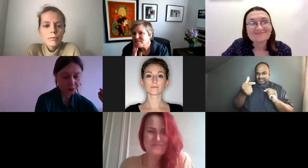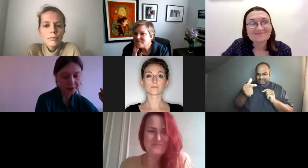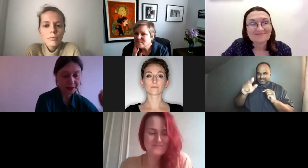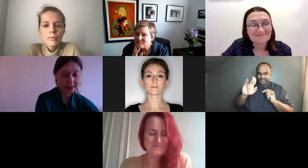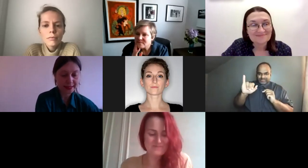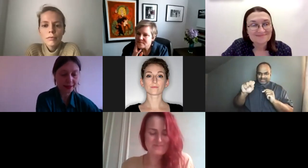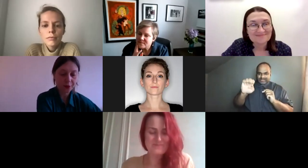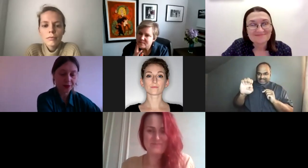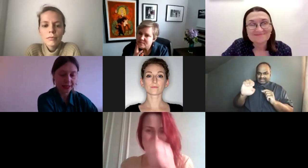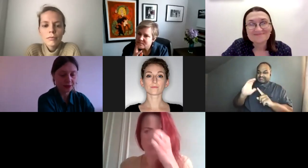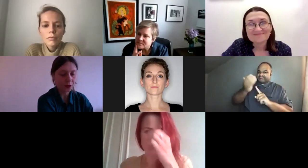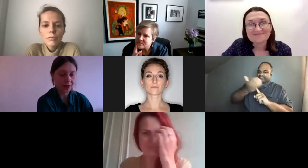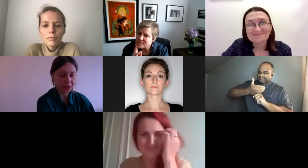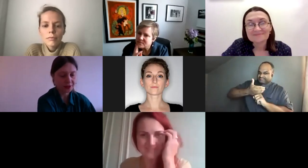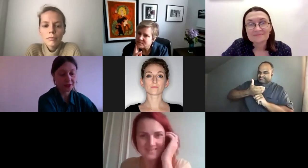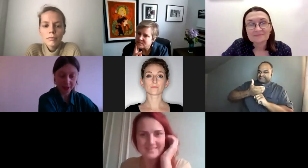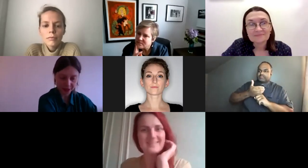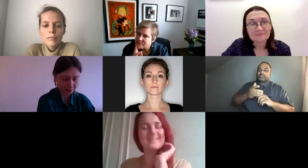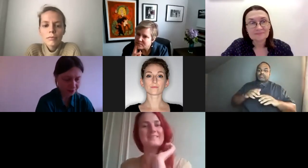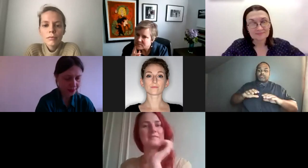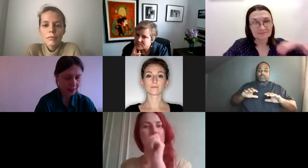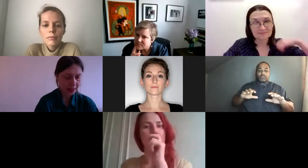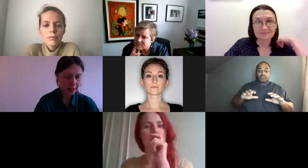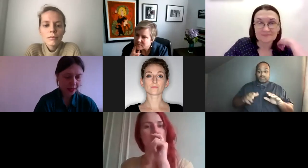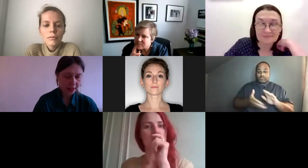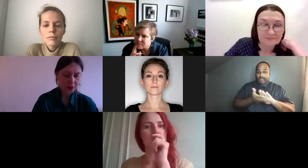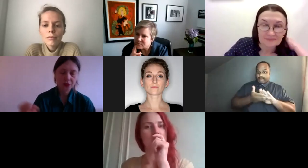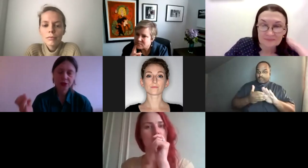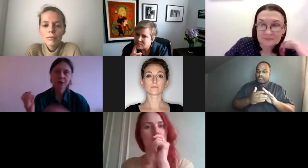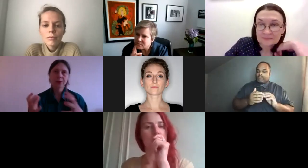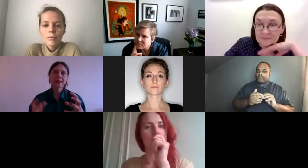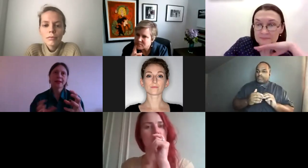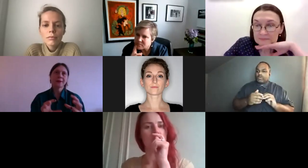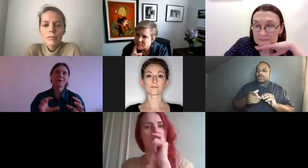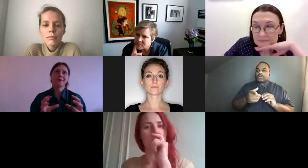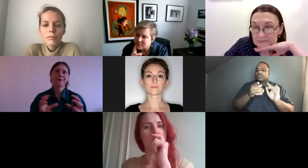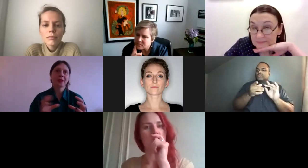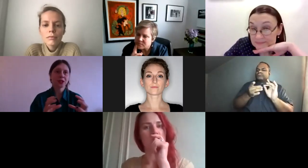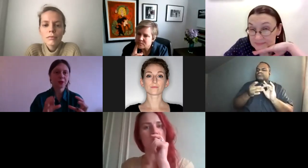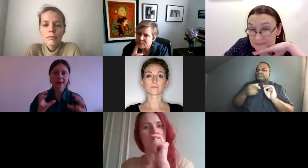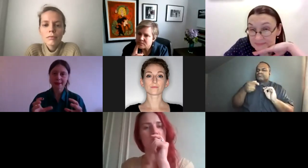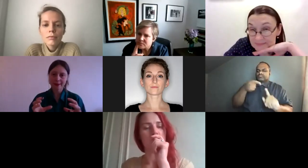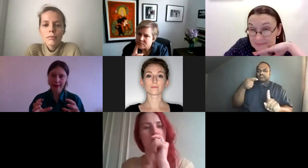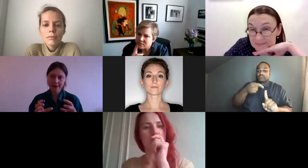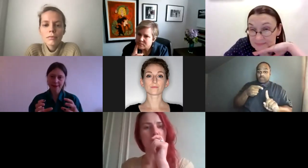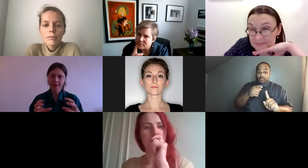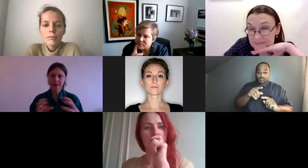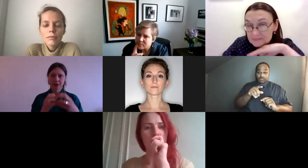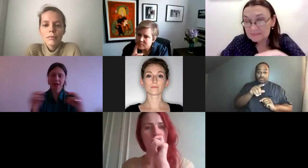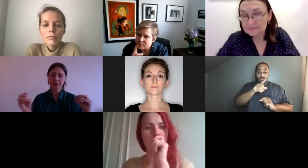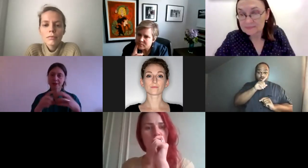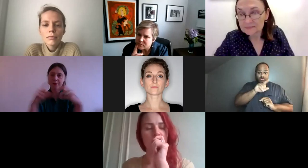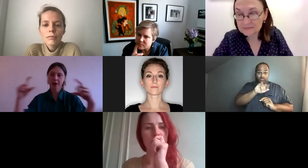Guys of good, there's an operating commercial structure. So she was analyzing